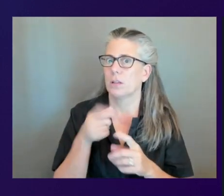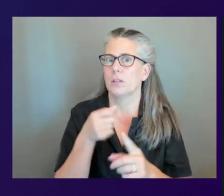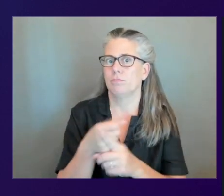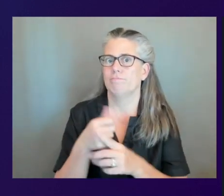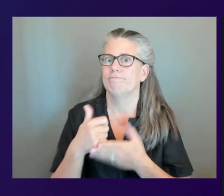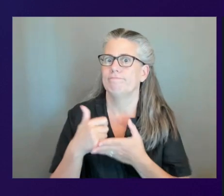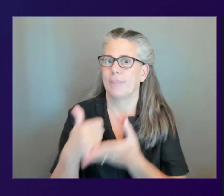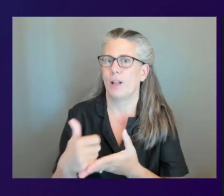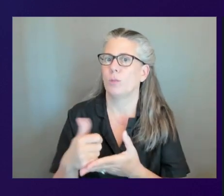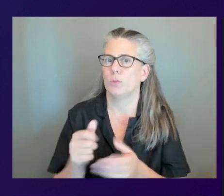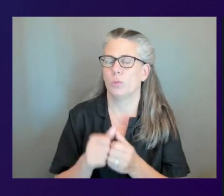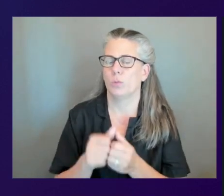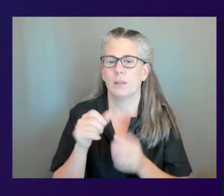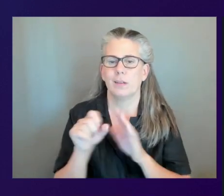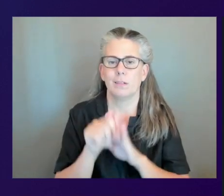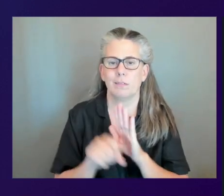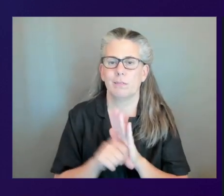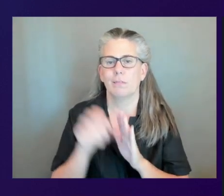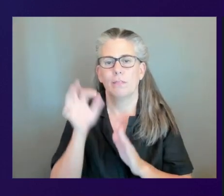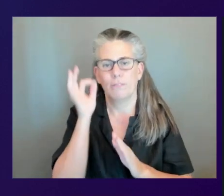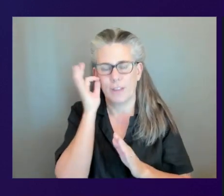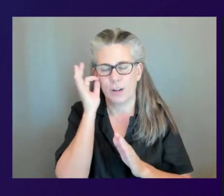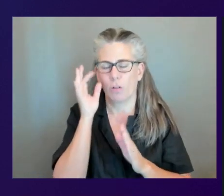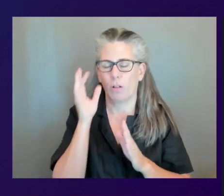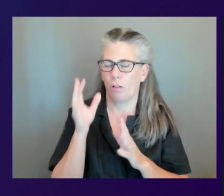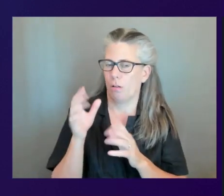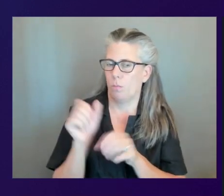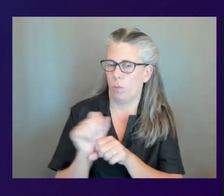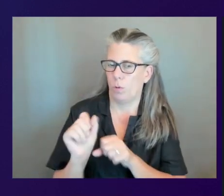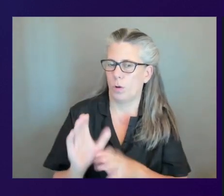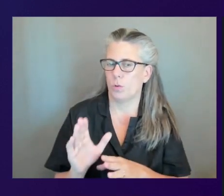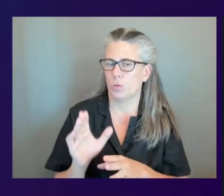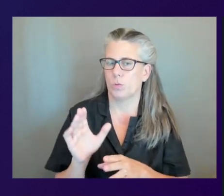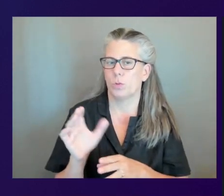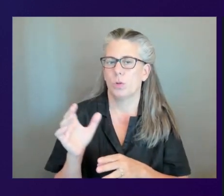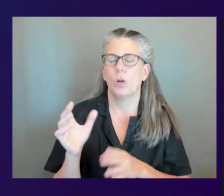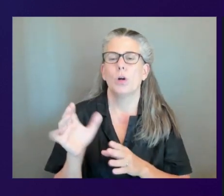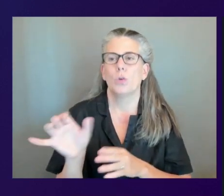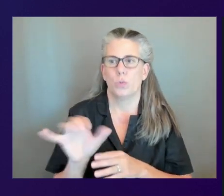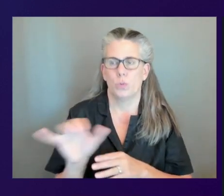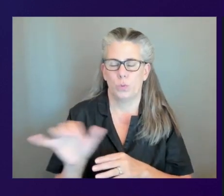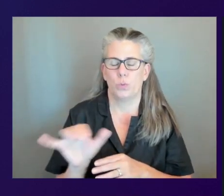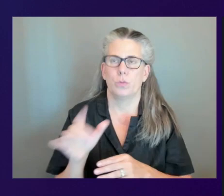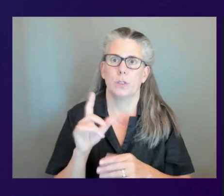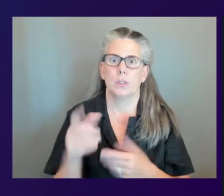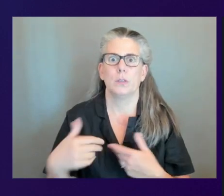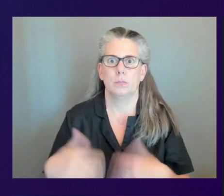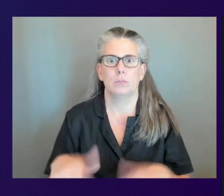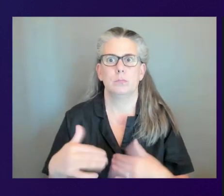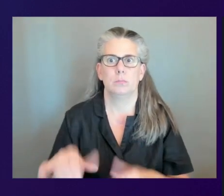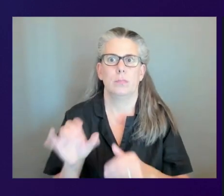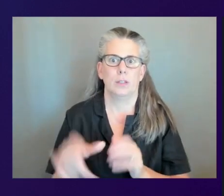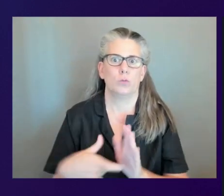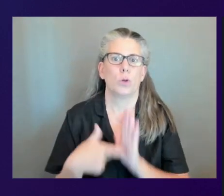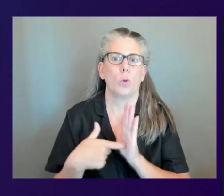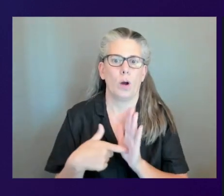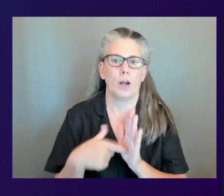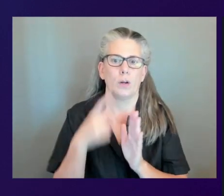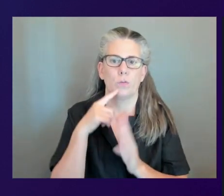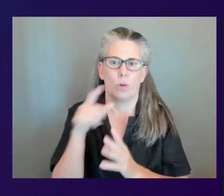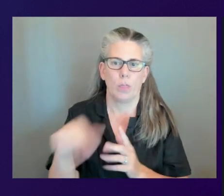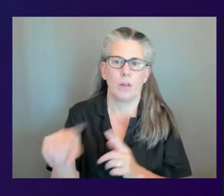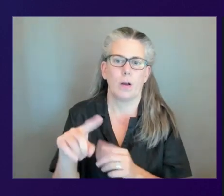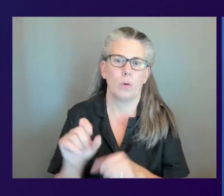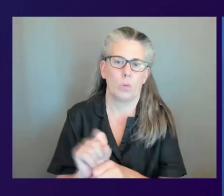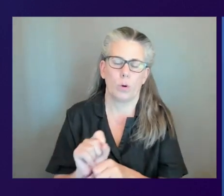That's something that's required. This is a sales pitch from me to Jeff. Yeah. I'll see you on Monday in a new meeting.